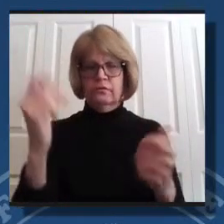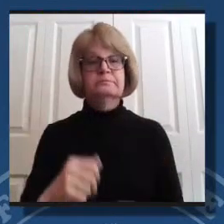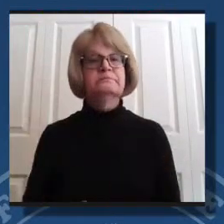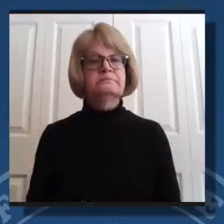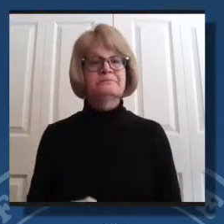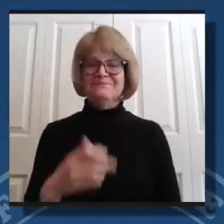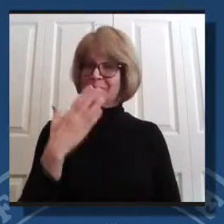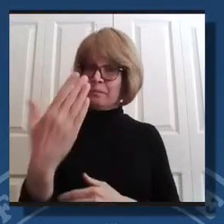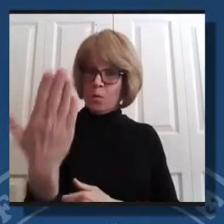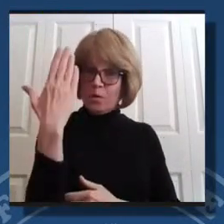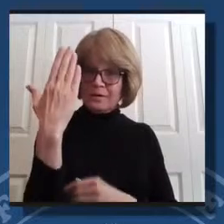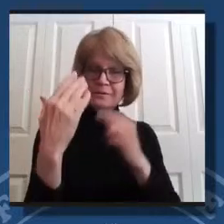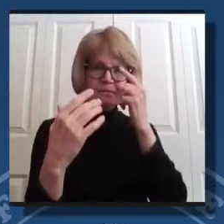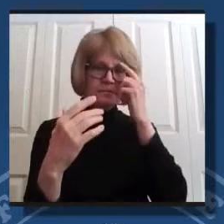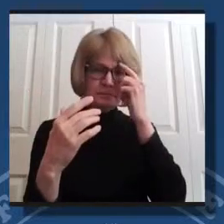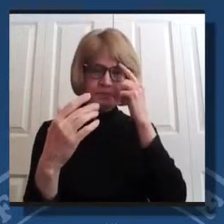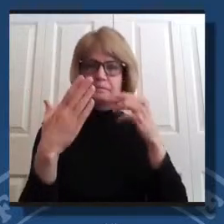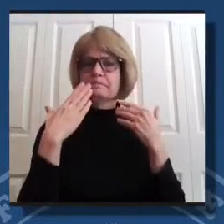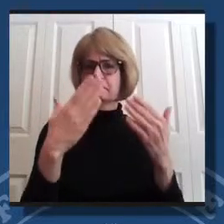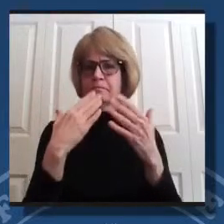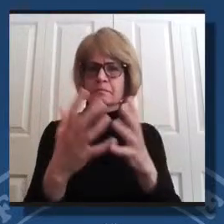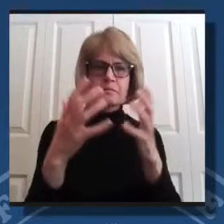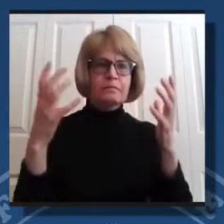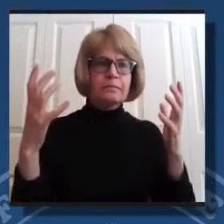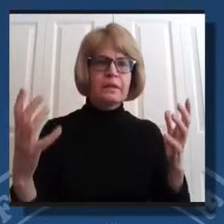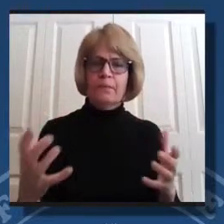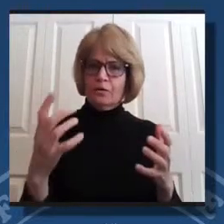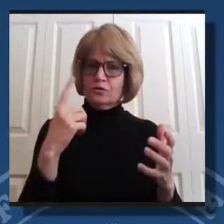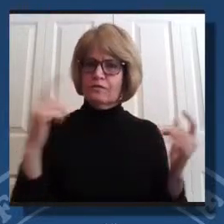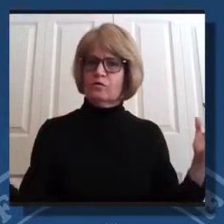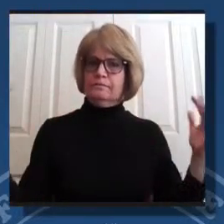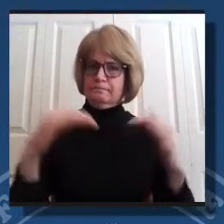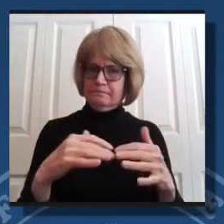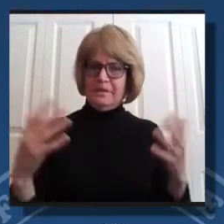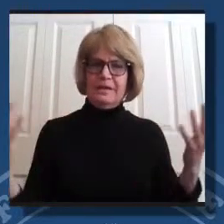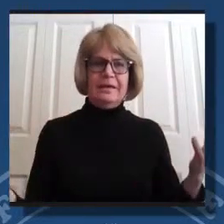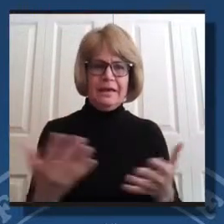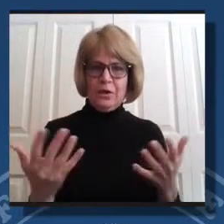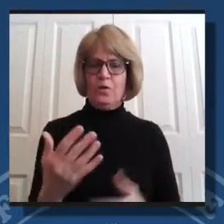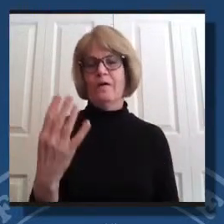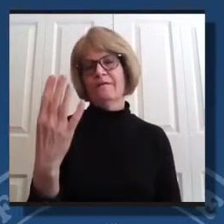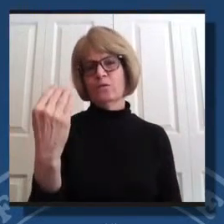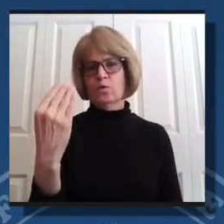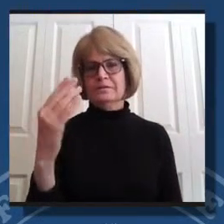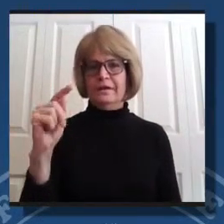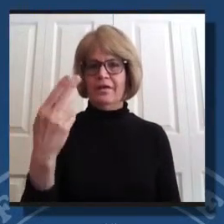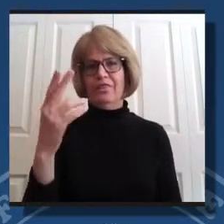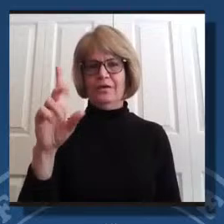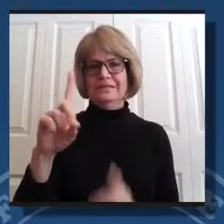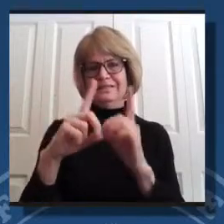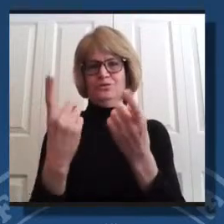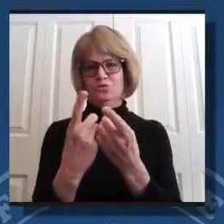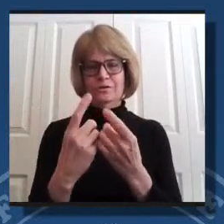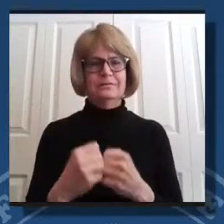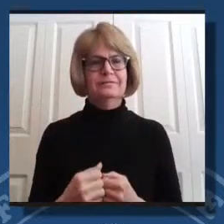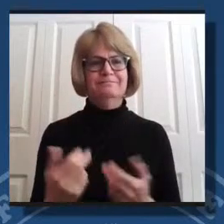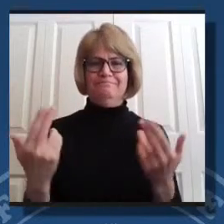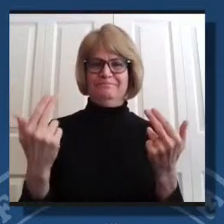Good morning. Thank you so much for coming to the 14th District.